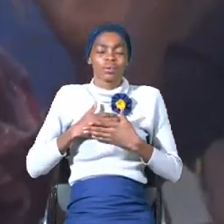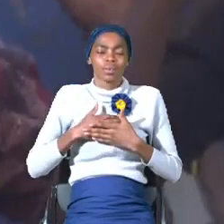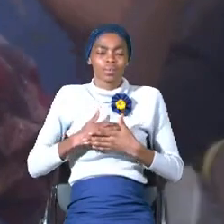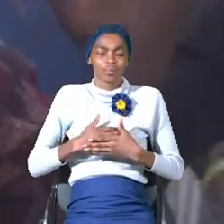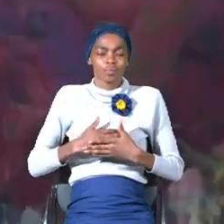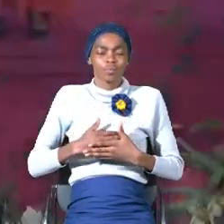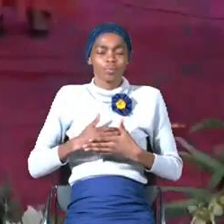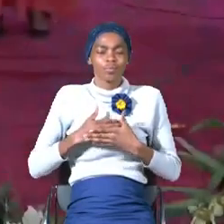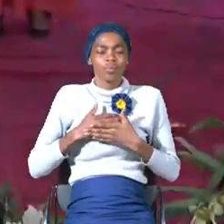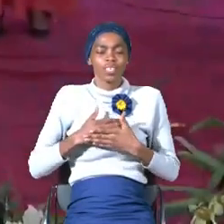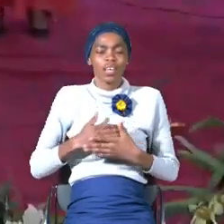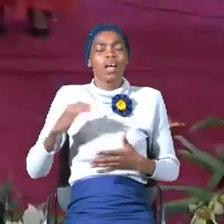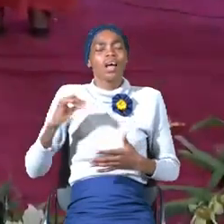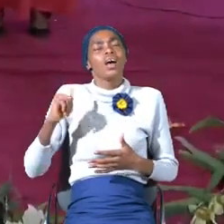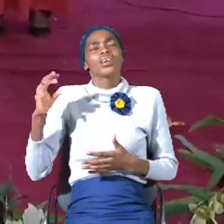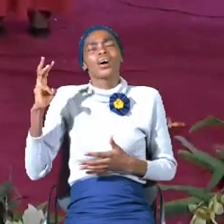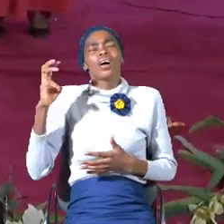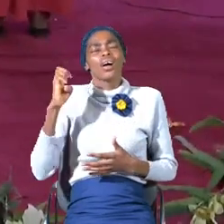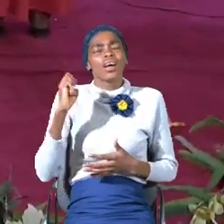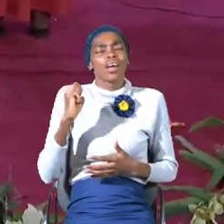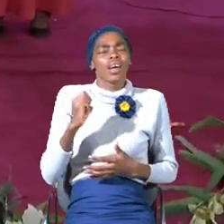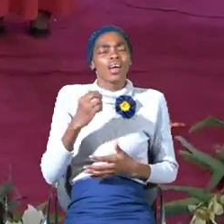Your day will hail. Your day will hail.